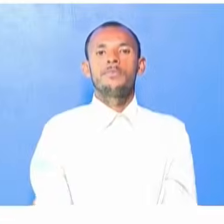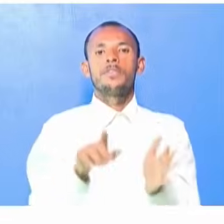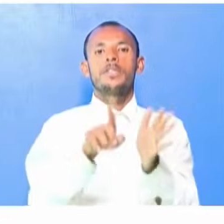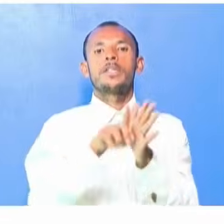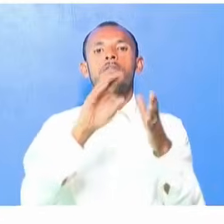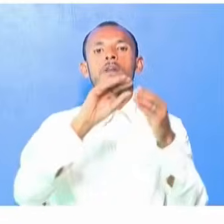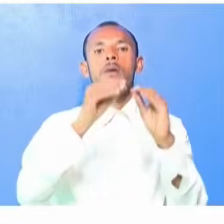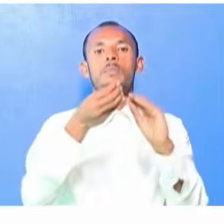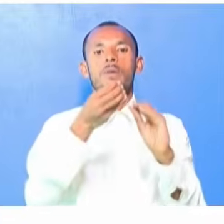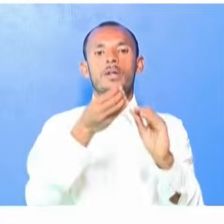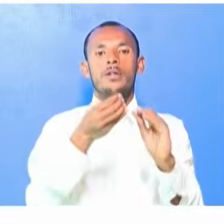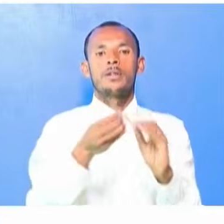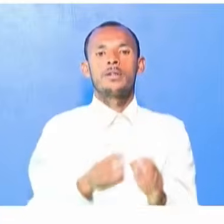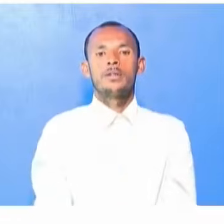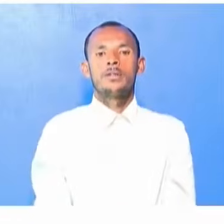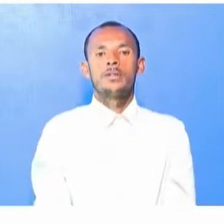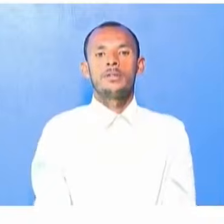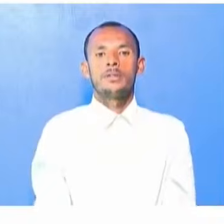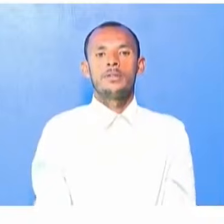numbers.